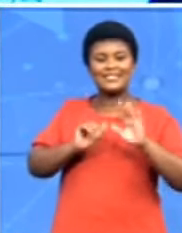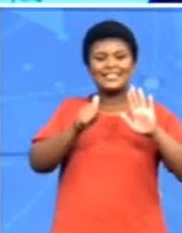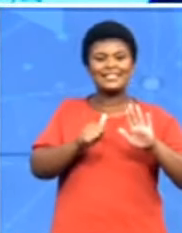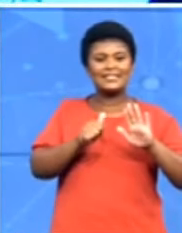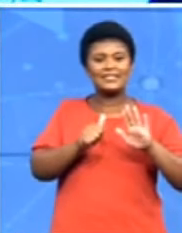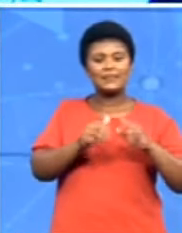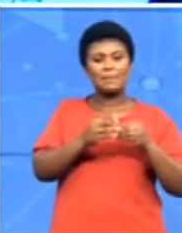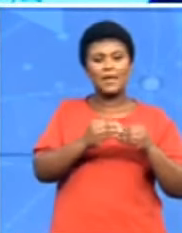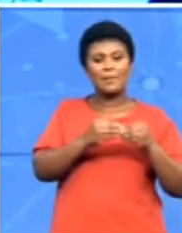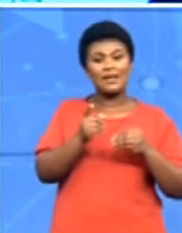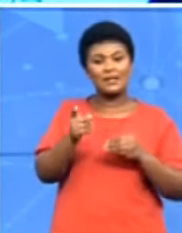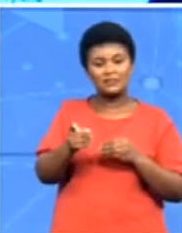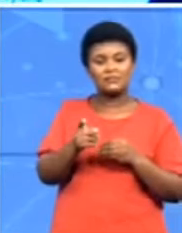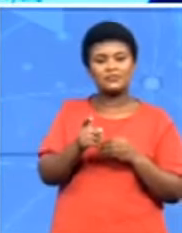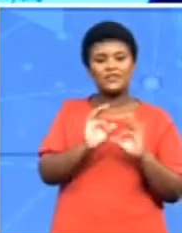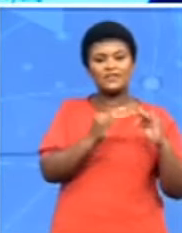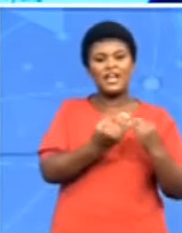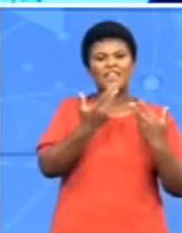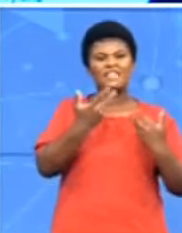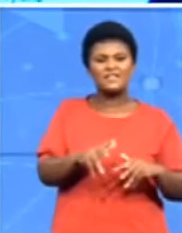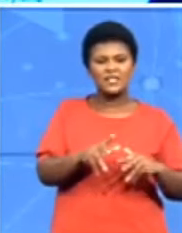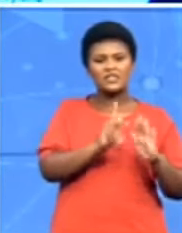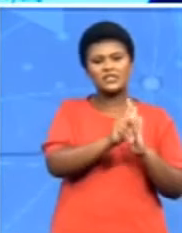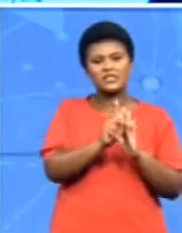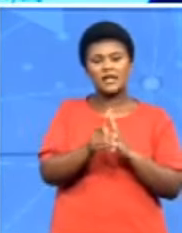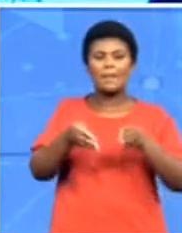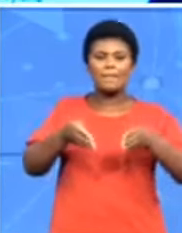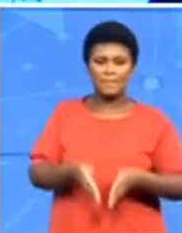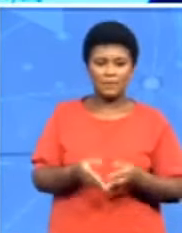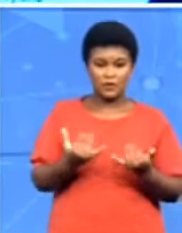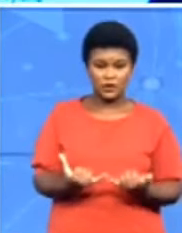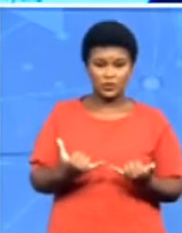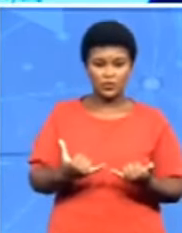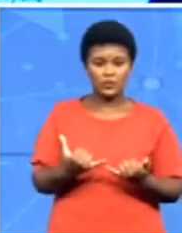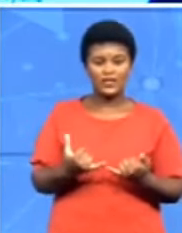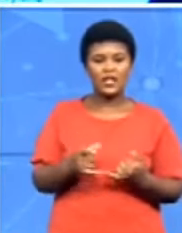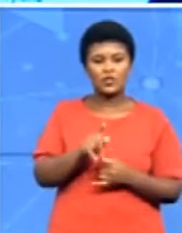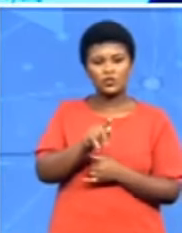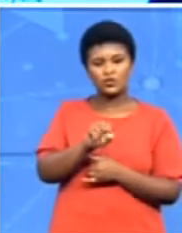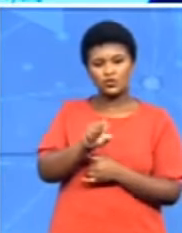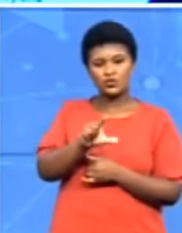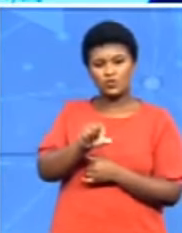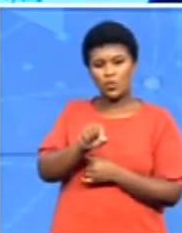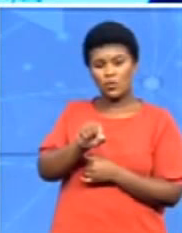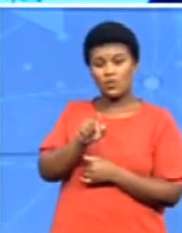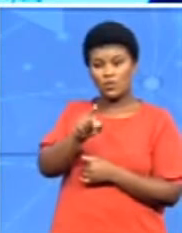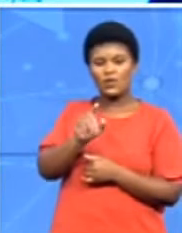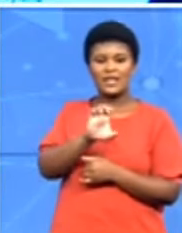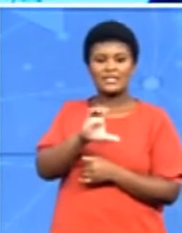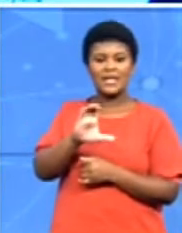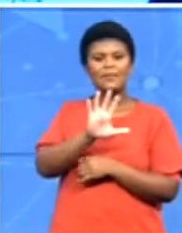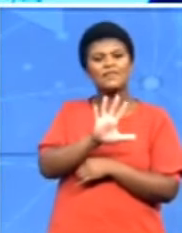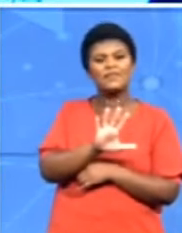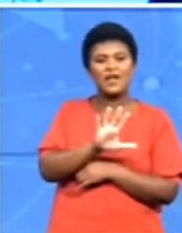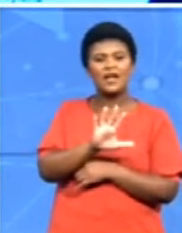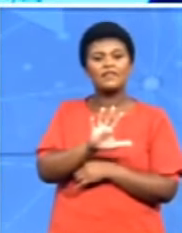murdered last week will be buried today at a village in Tsolo in the Eastern Cape. Five of the victims were gunned down in their beds, we understand,